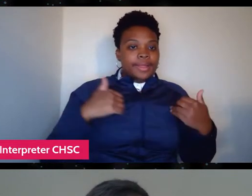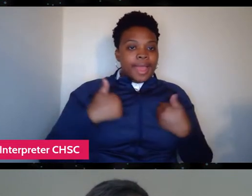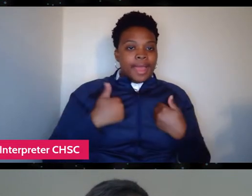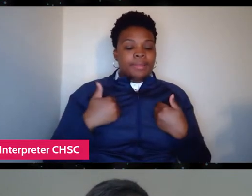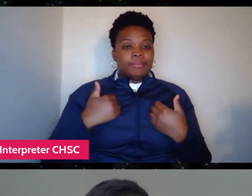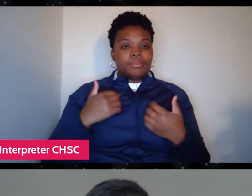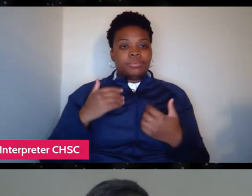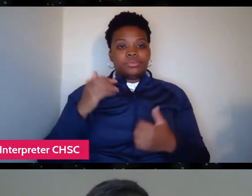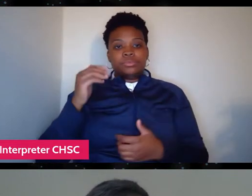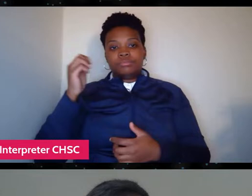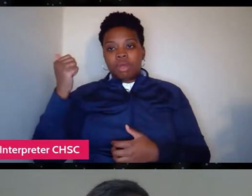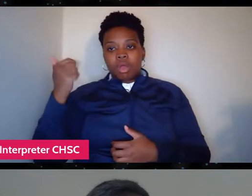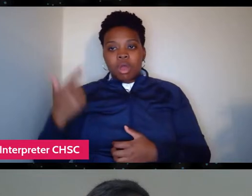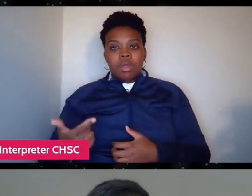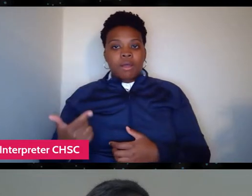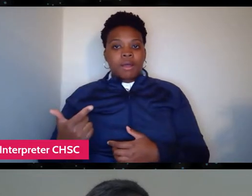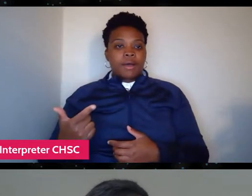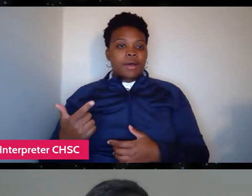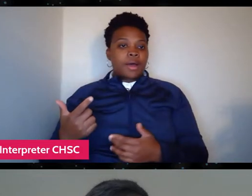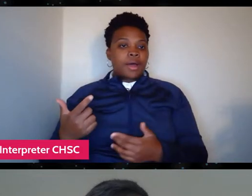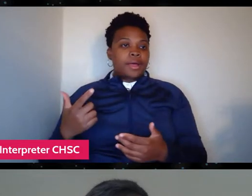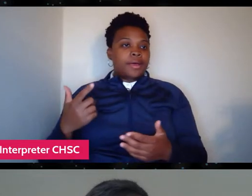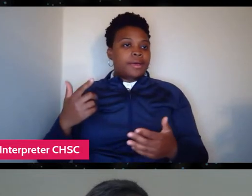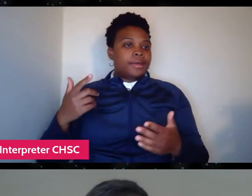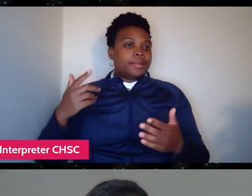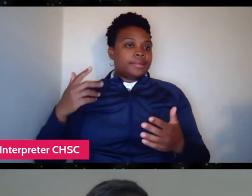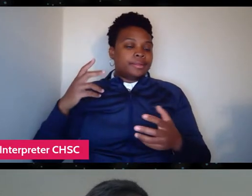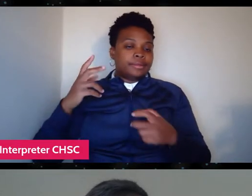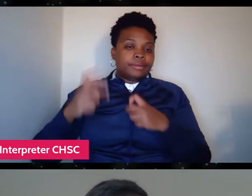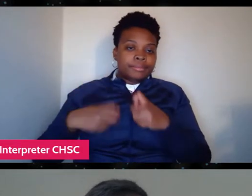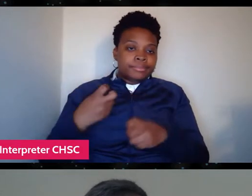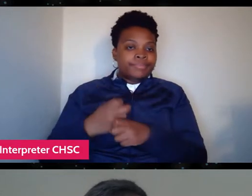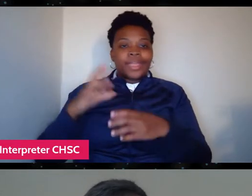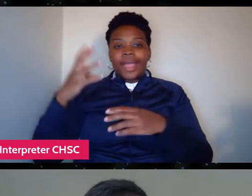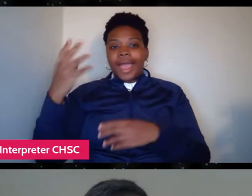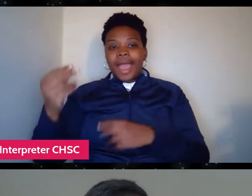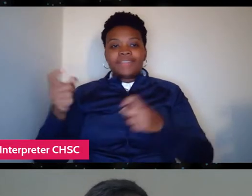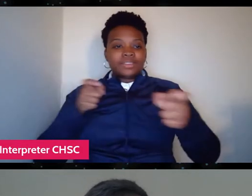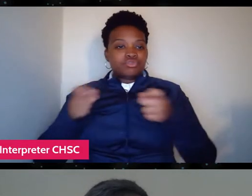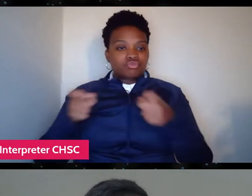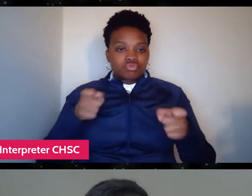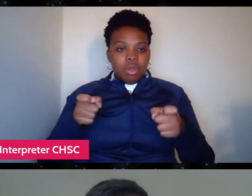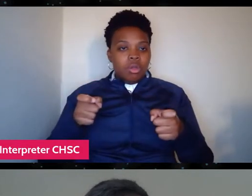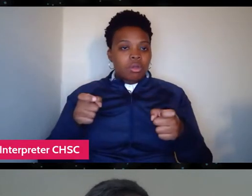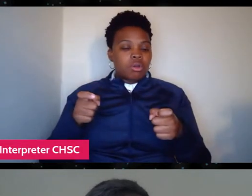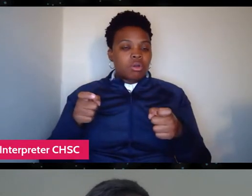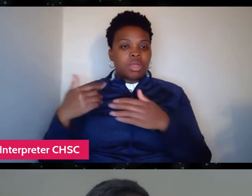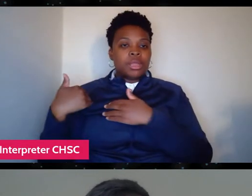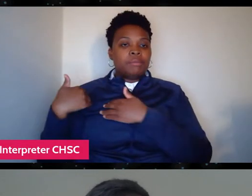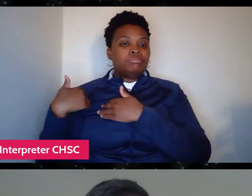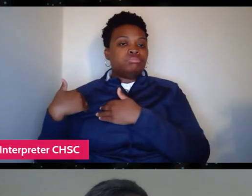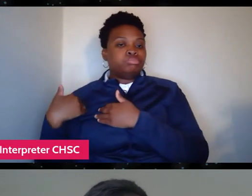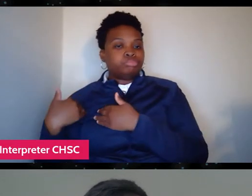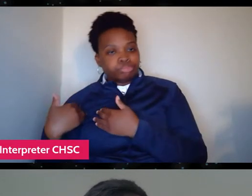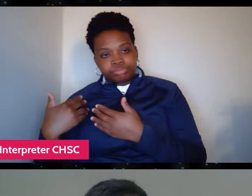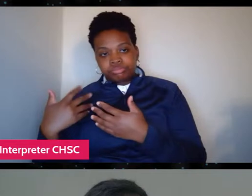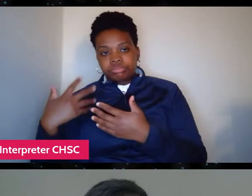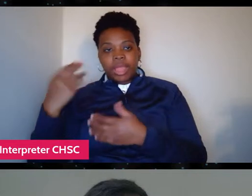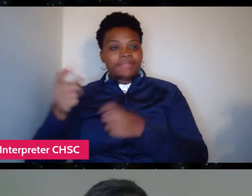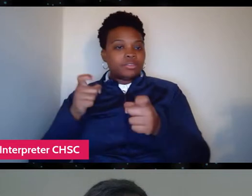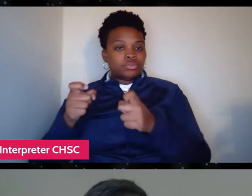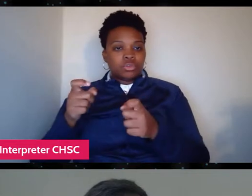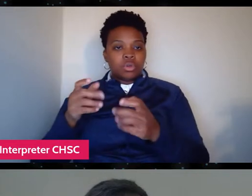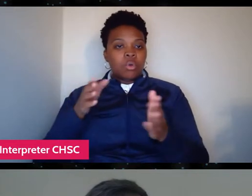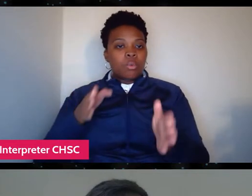the, you know, cumbersome, out of control sort of ways that we use